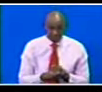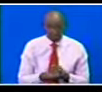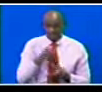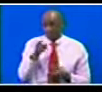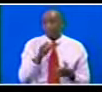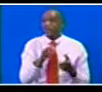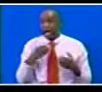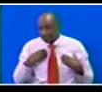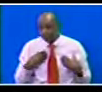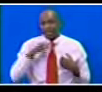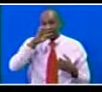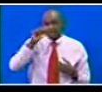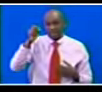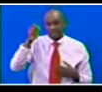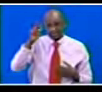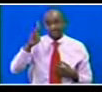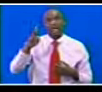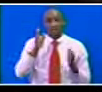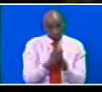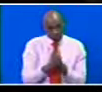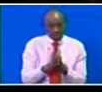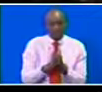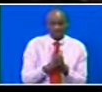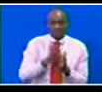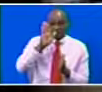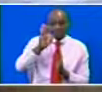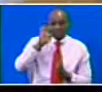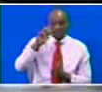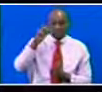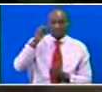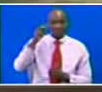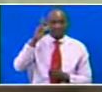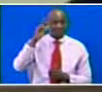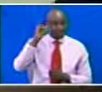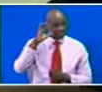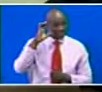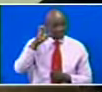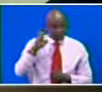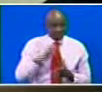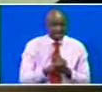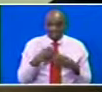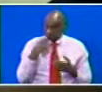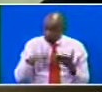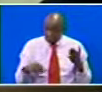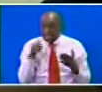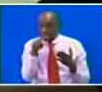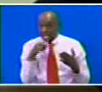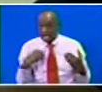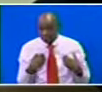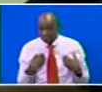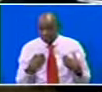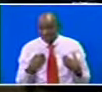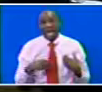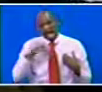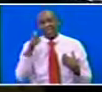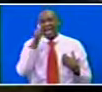between Esther Pasaris and Komboka Beatrice. And on my right, Yvonne, if you can look, these are some of the agents,